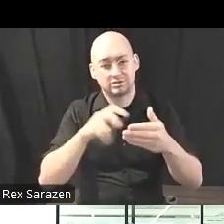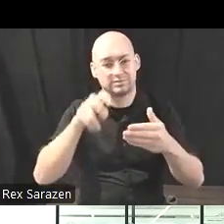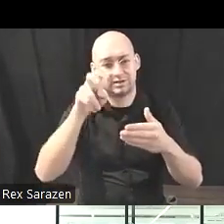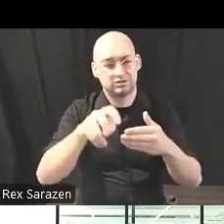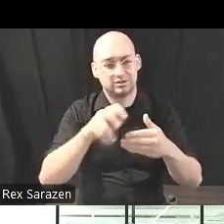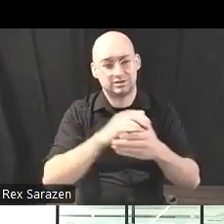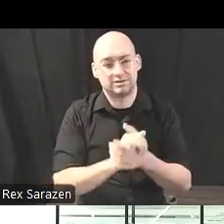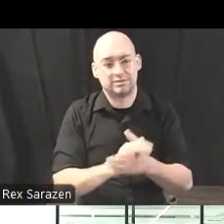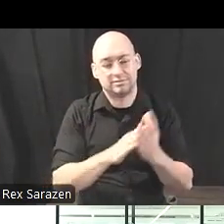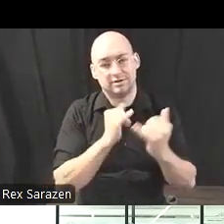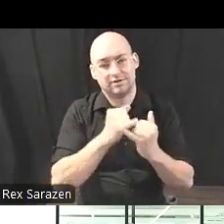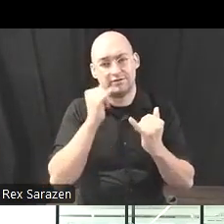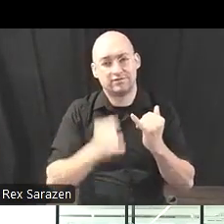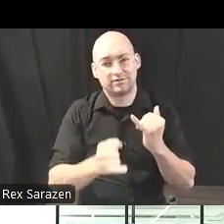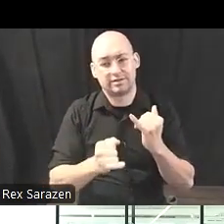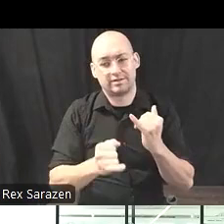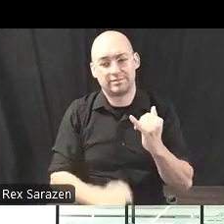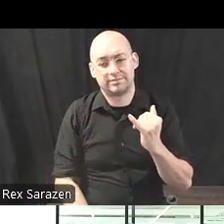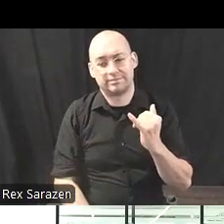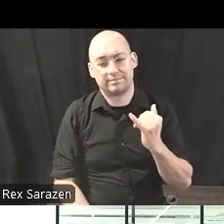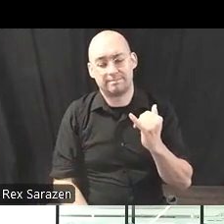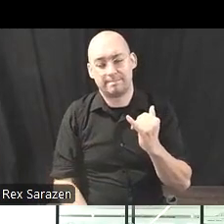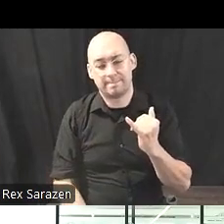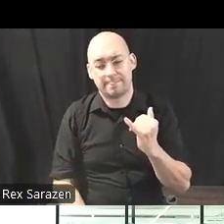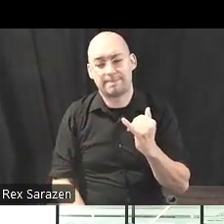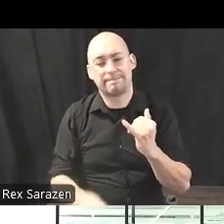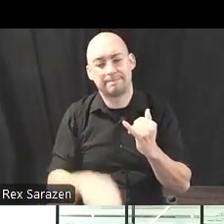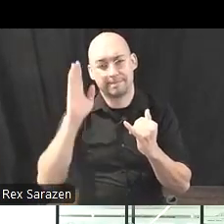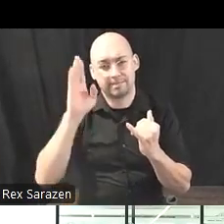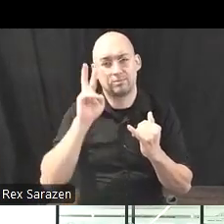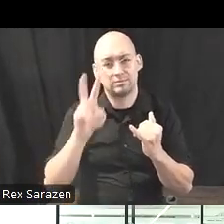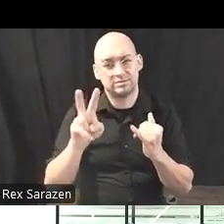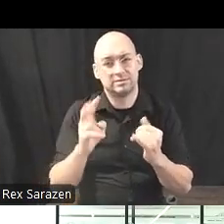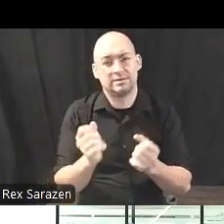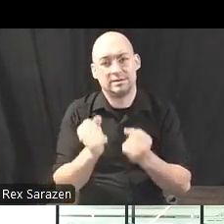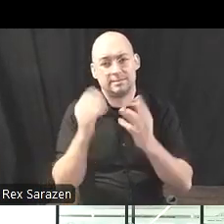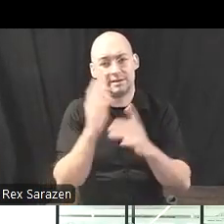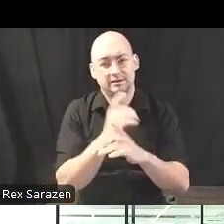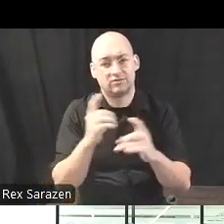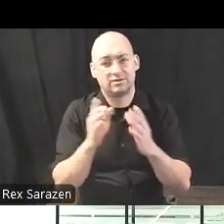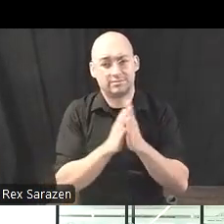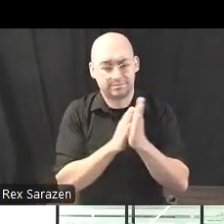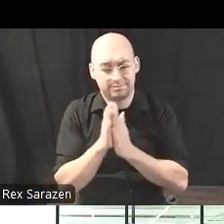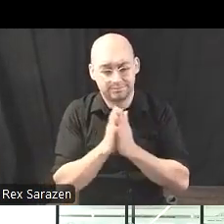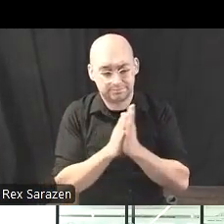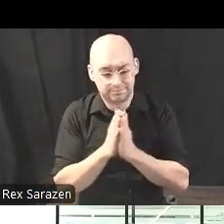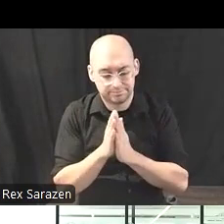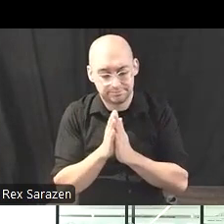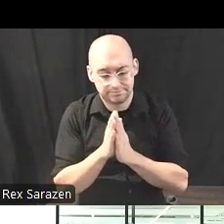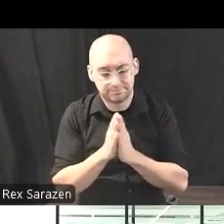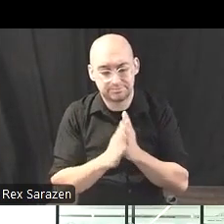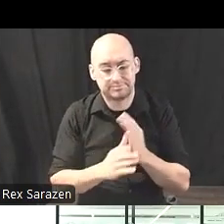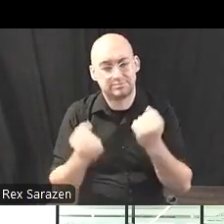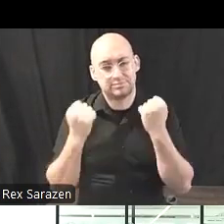then finally, and so timely, you'll see a number of different initiatives aimed at really